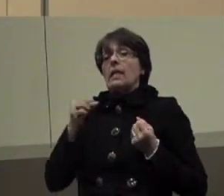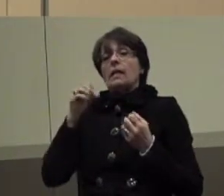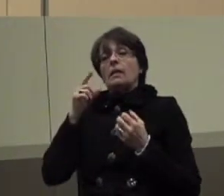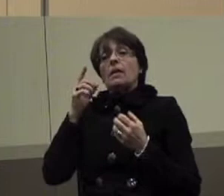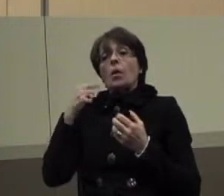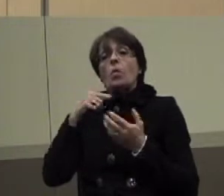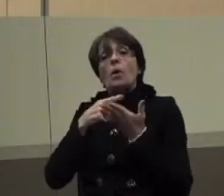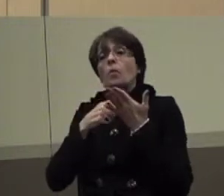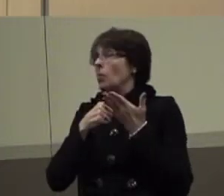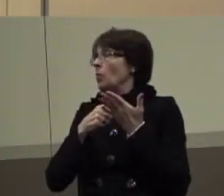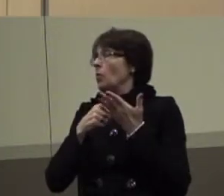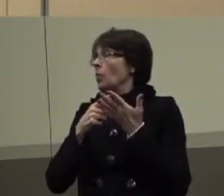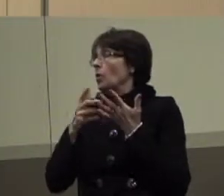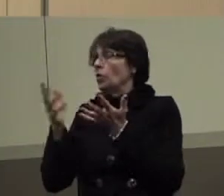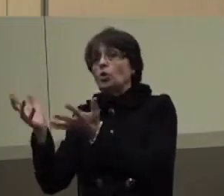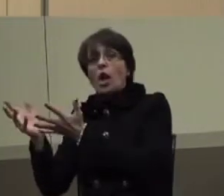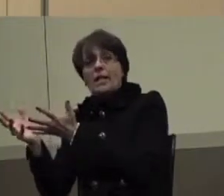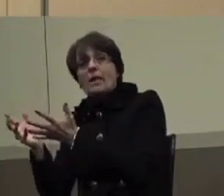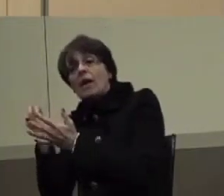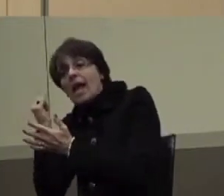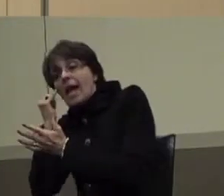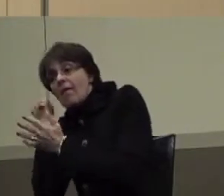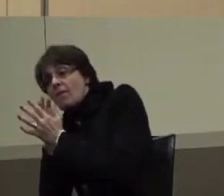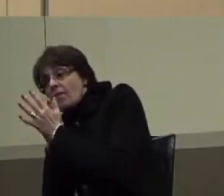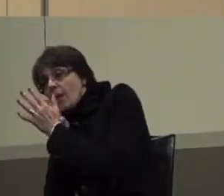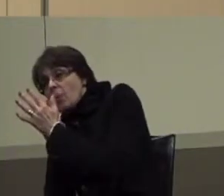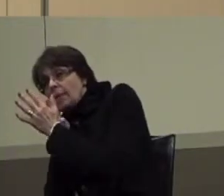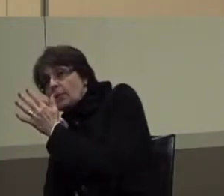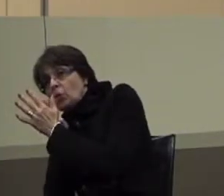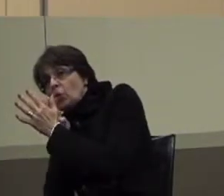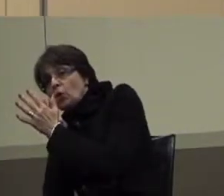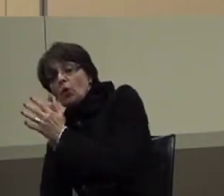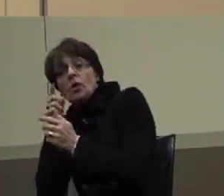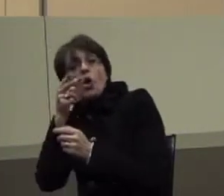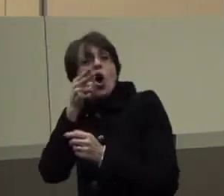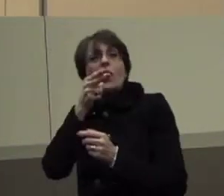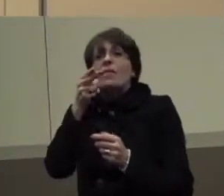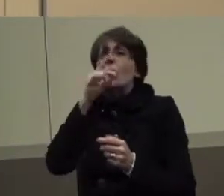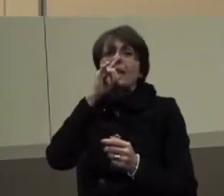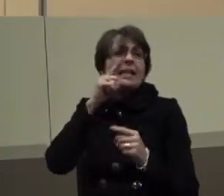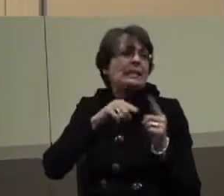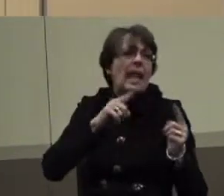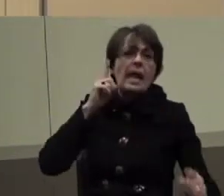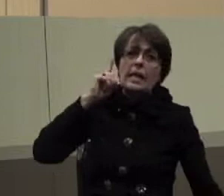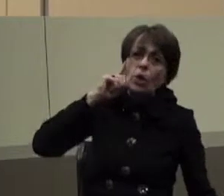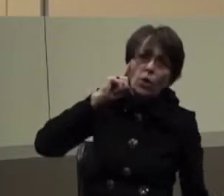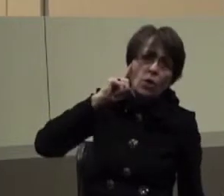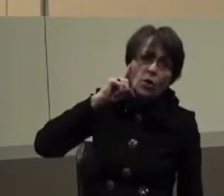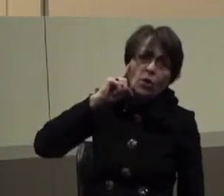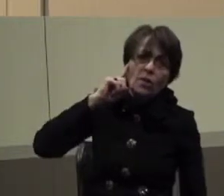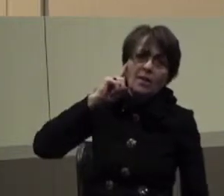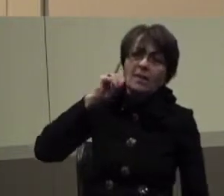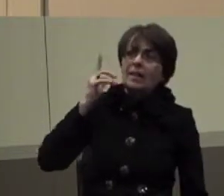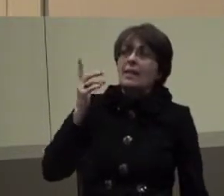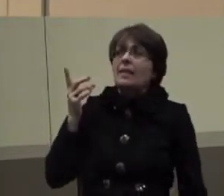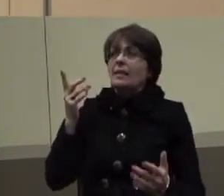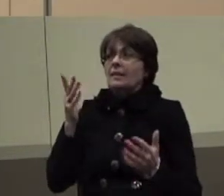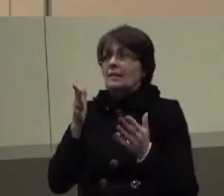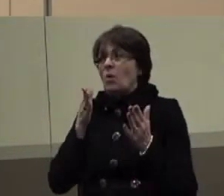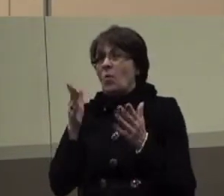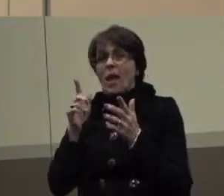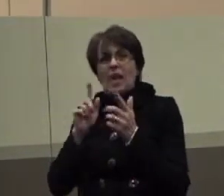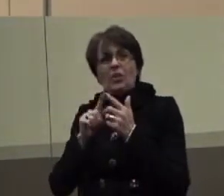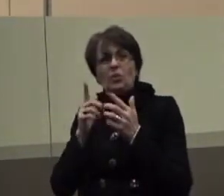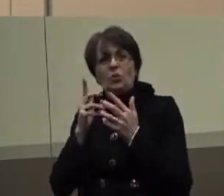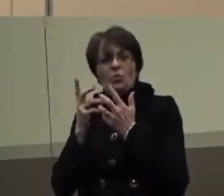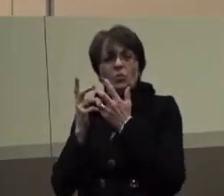if we were talking over here, if they whisper, then the kids who are hard of hearing won't be able to hear. Is there a way to